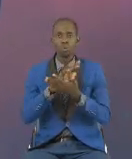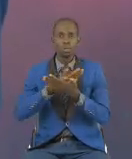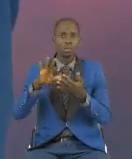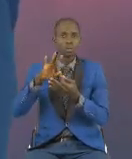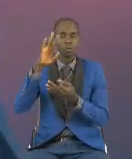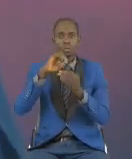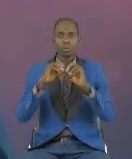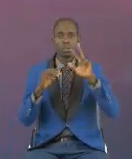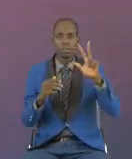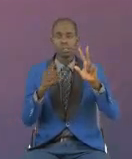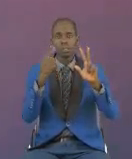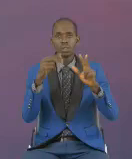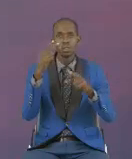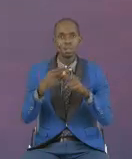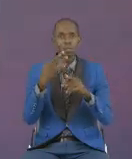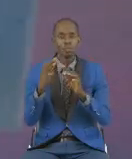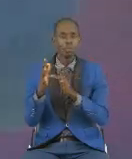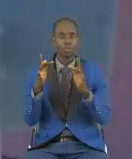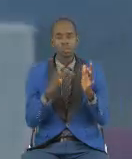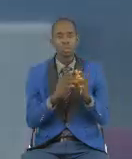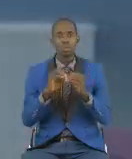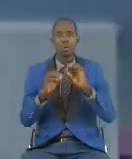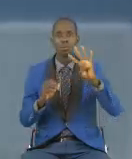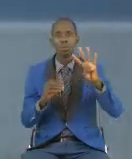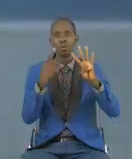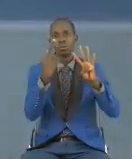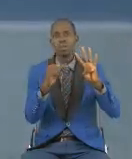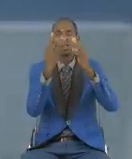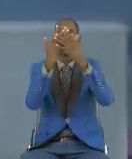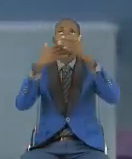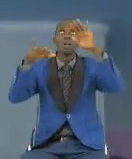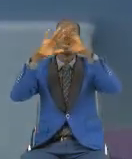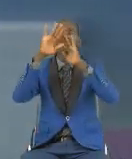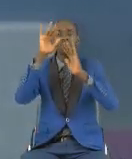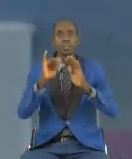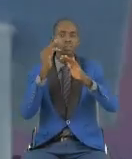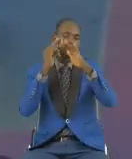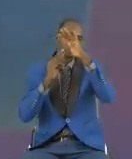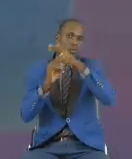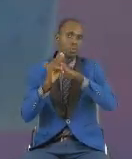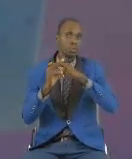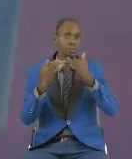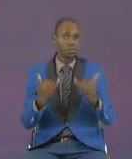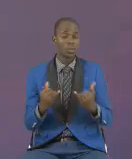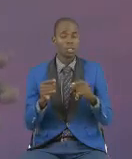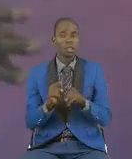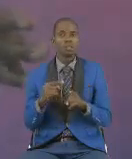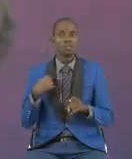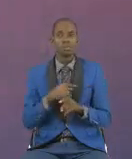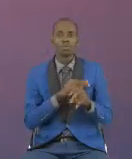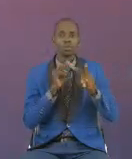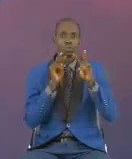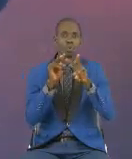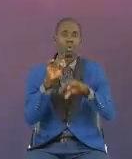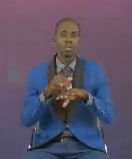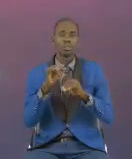the name of Jesus. Number four, the heavenly vision. Now, as we look at the Acts of the Apostles,